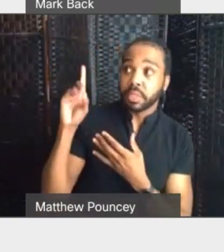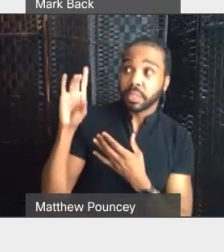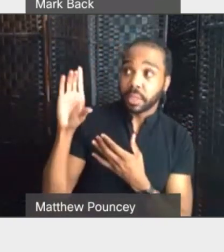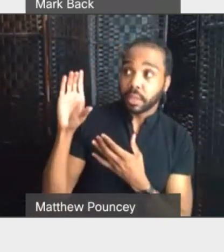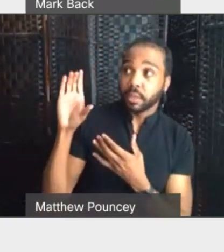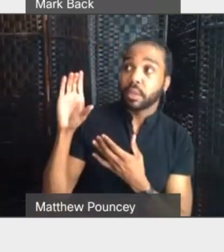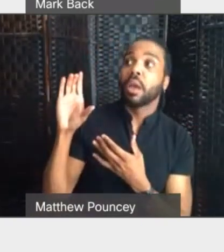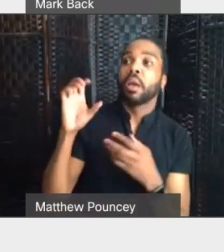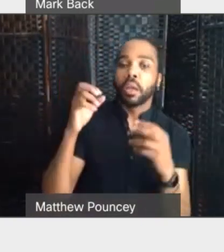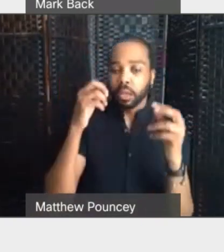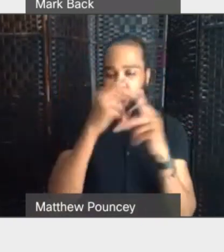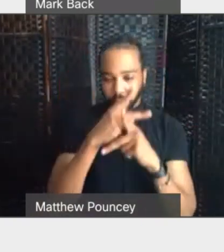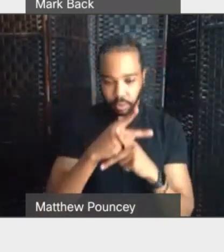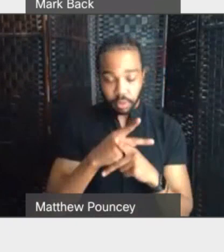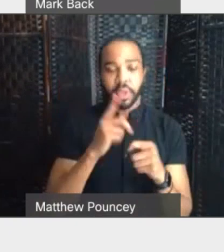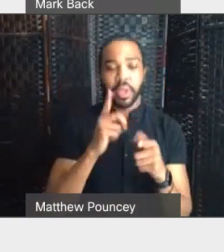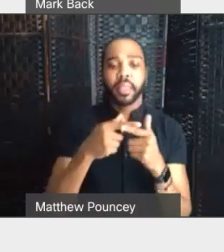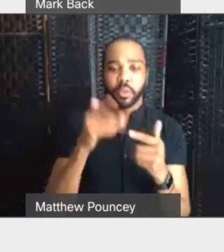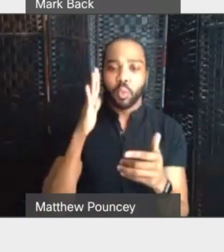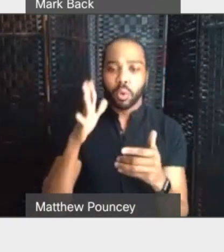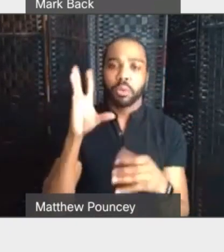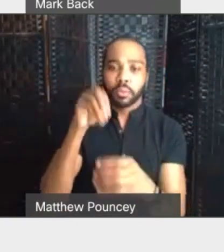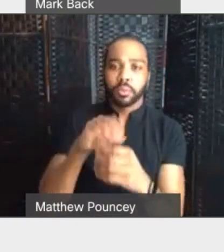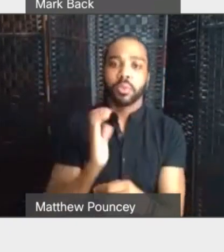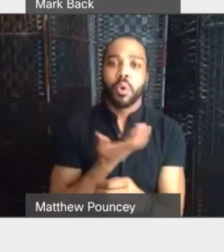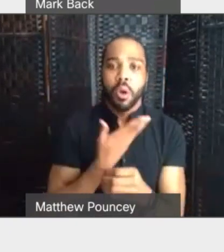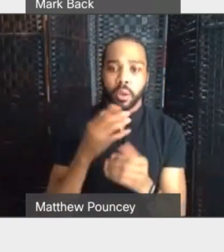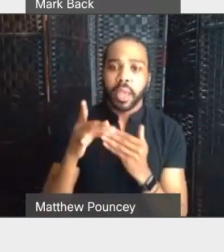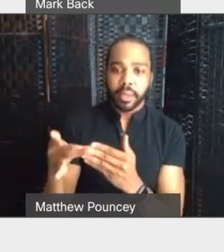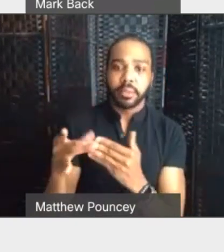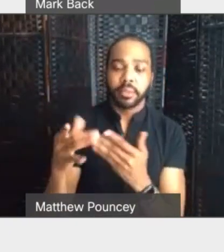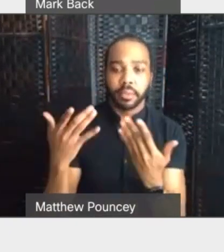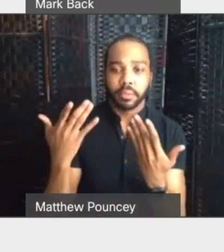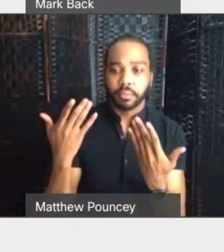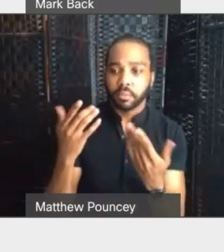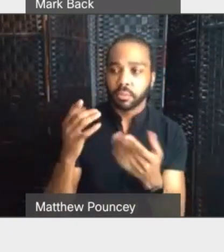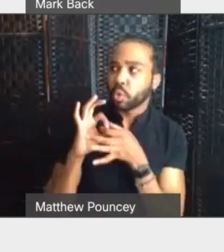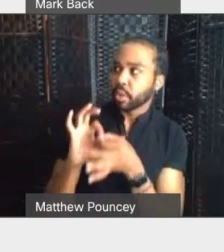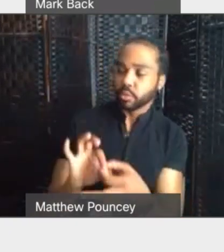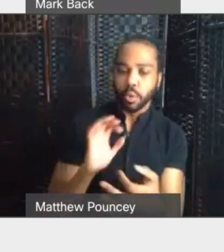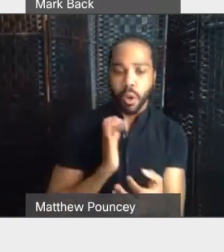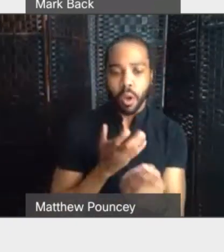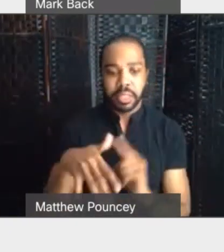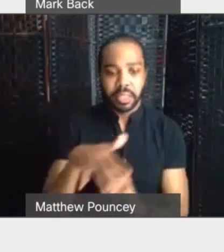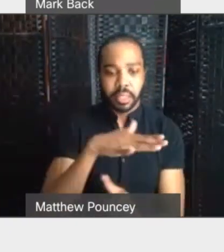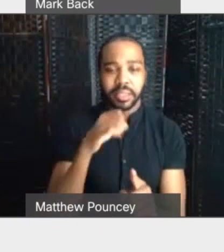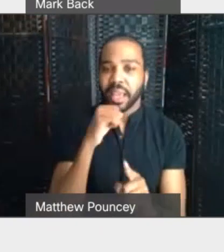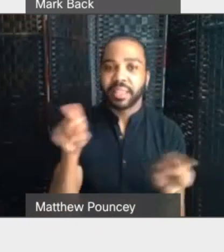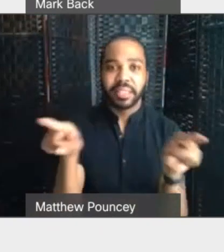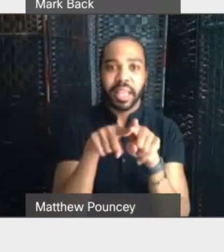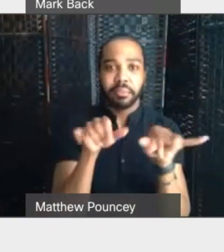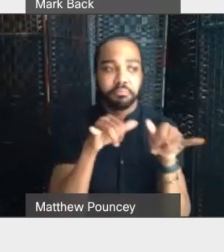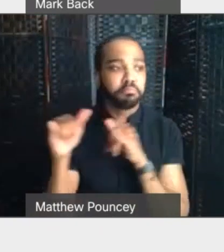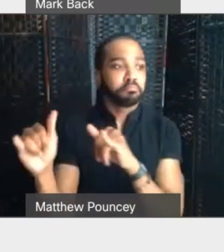the appropriateness of it in our setting because it's not the same for everywhere. I